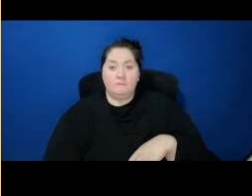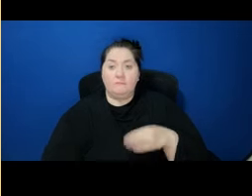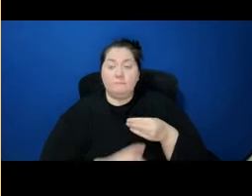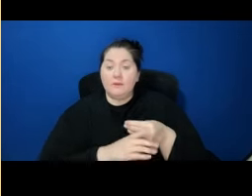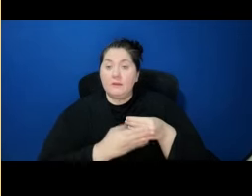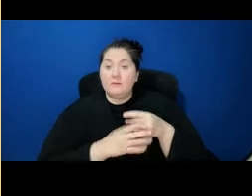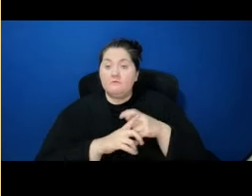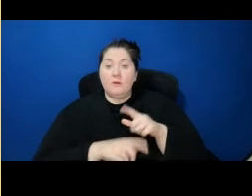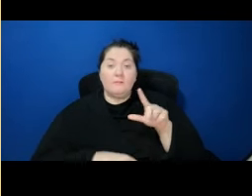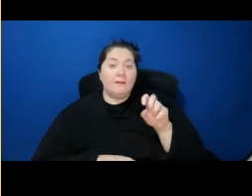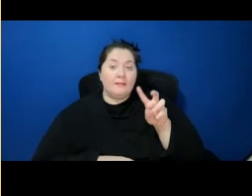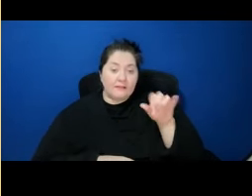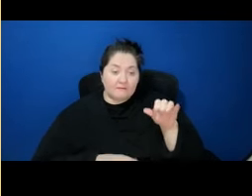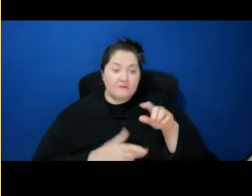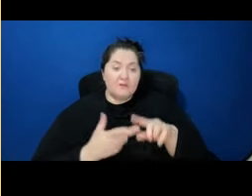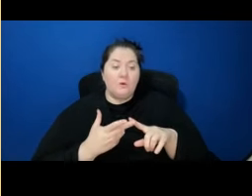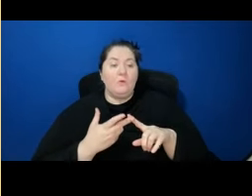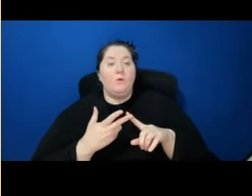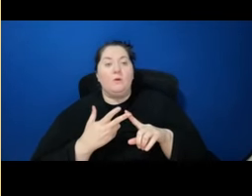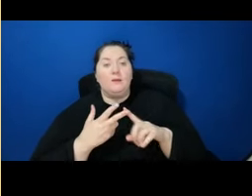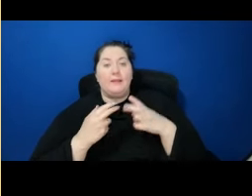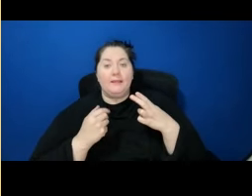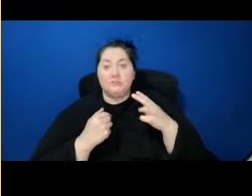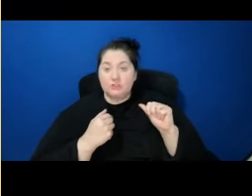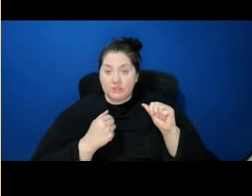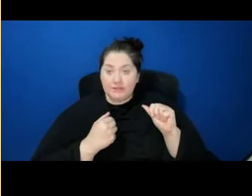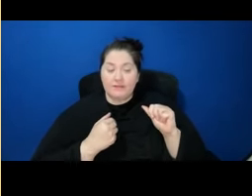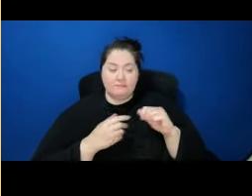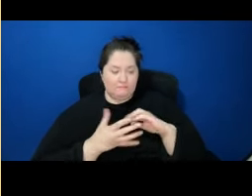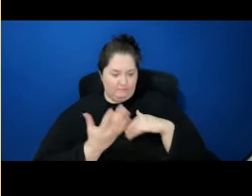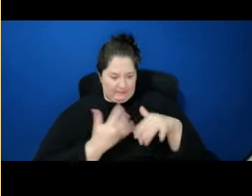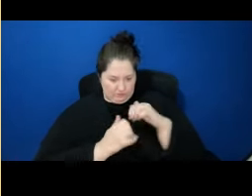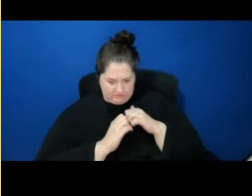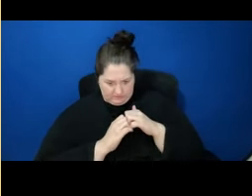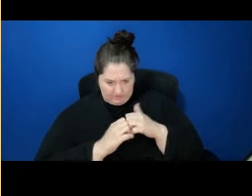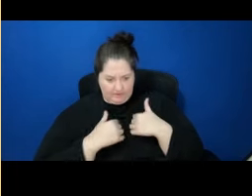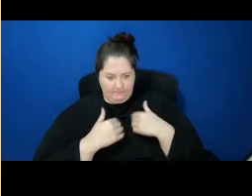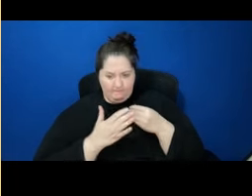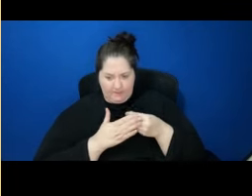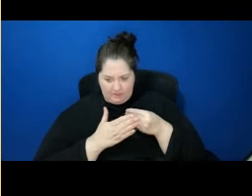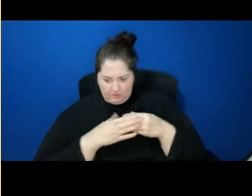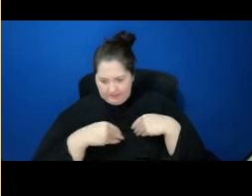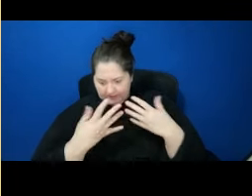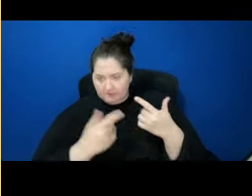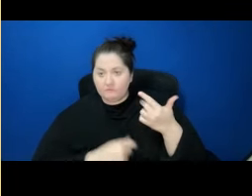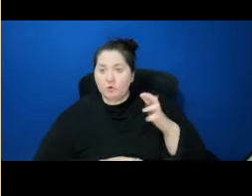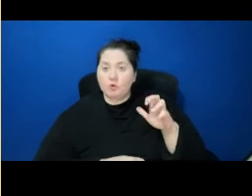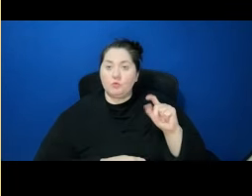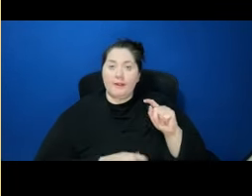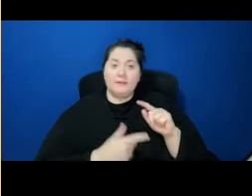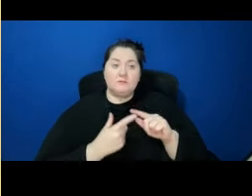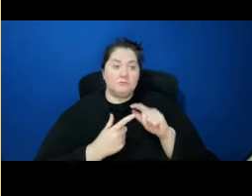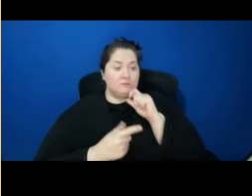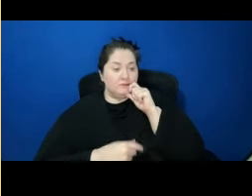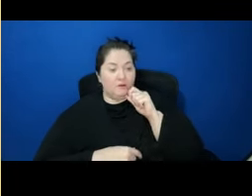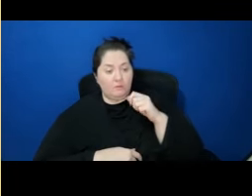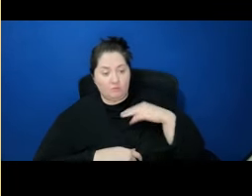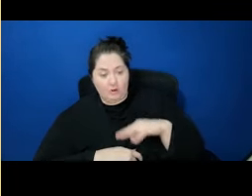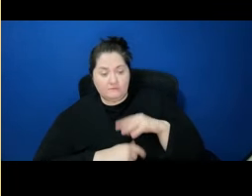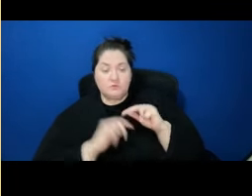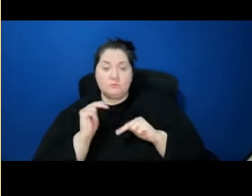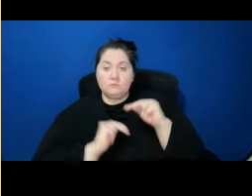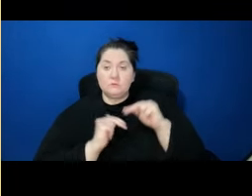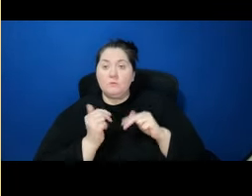MHA are mingled together, and that provides money that we give as grants to nonprofits in order to build